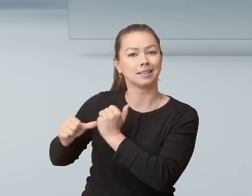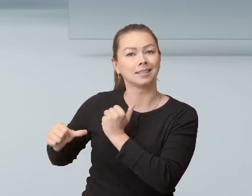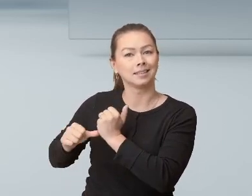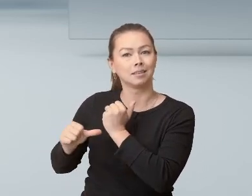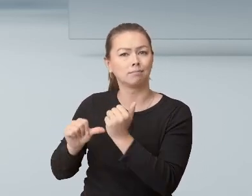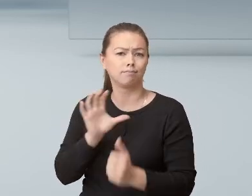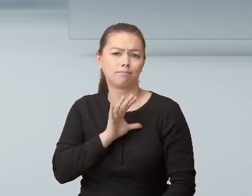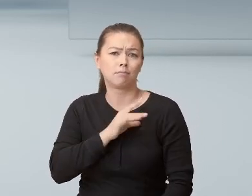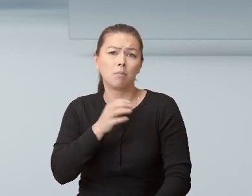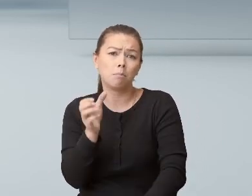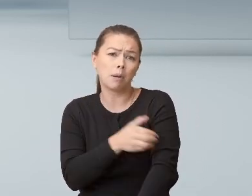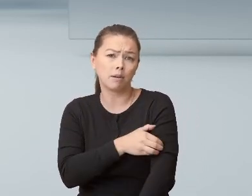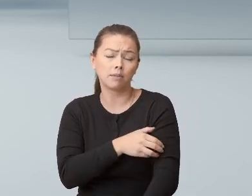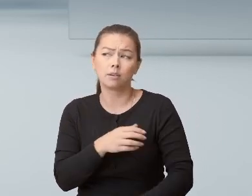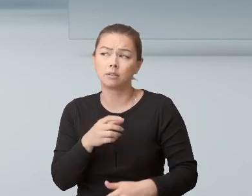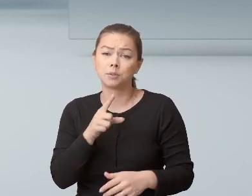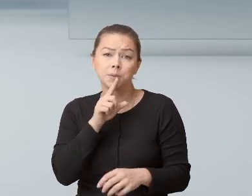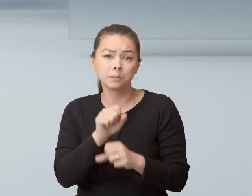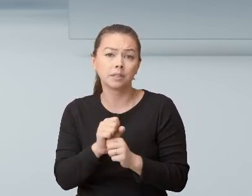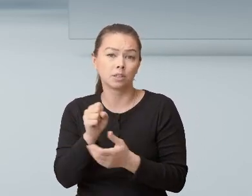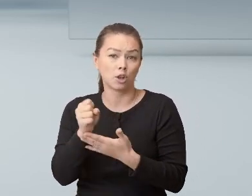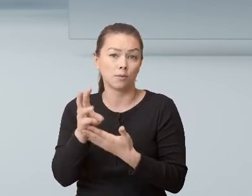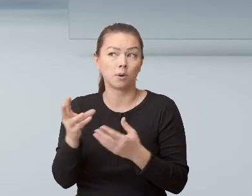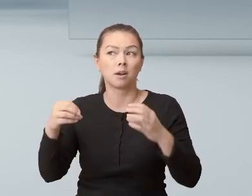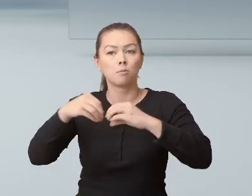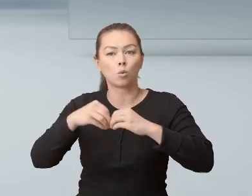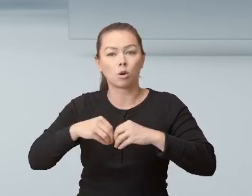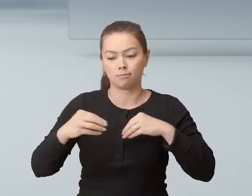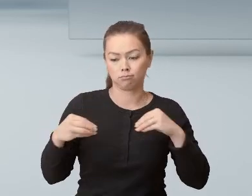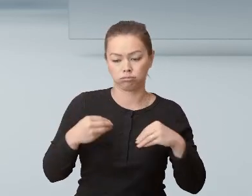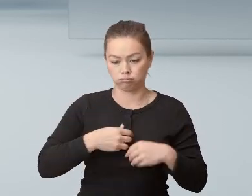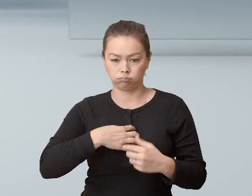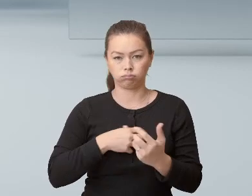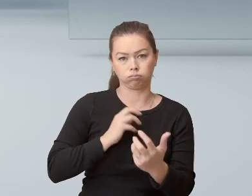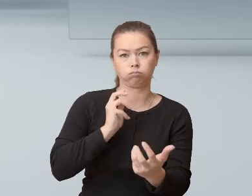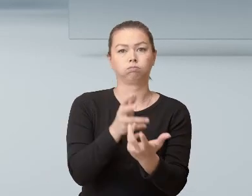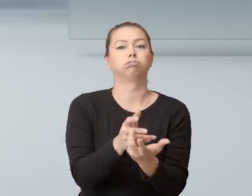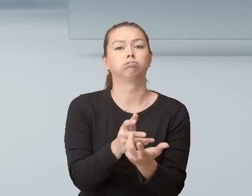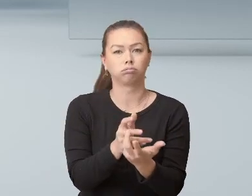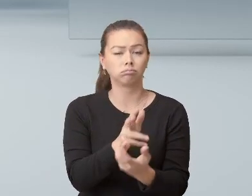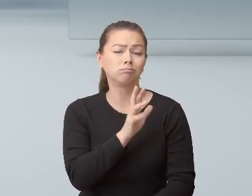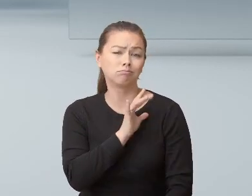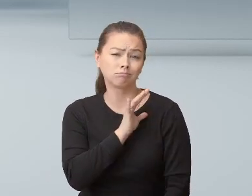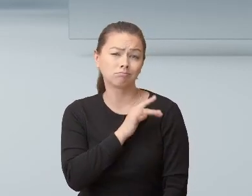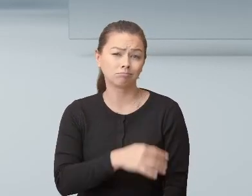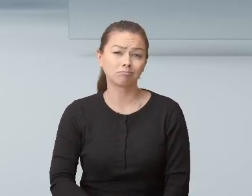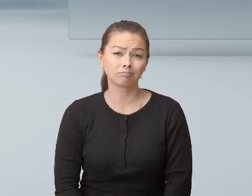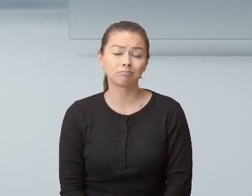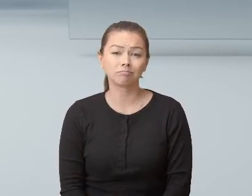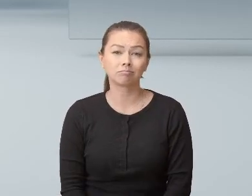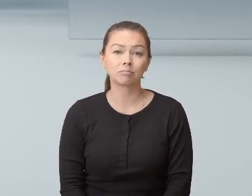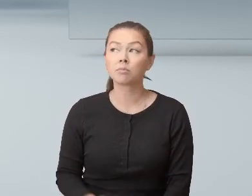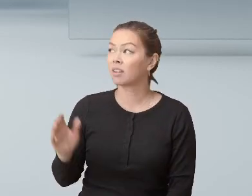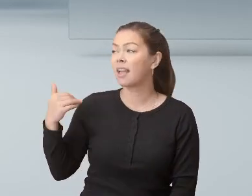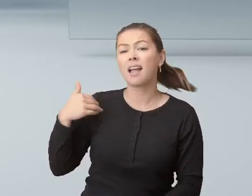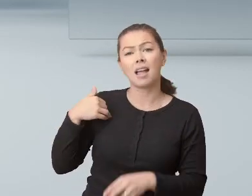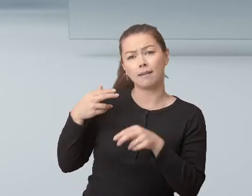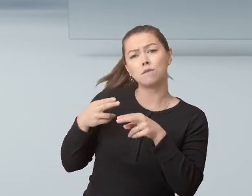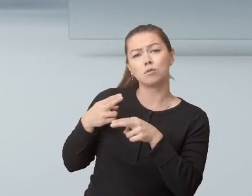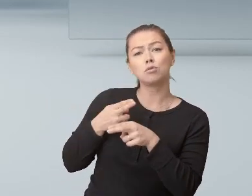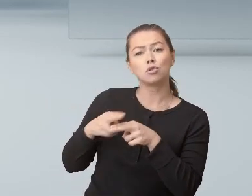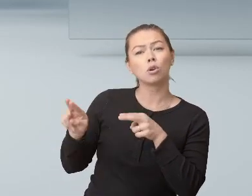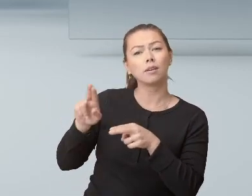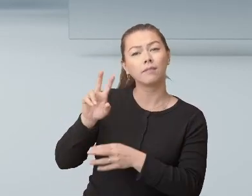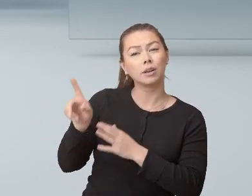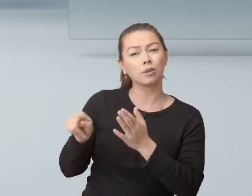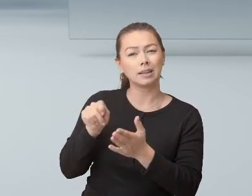the software more adaptable to new users and so forth. Yeah, and I think we even have a small little clip